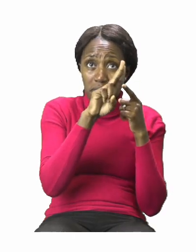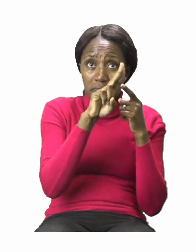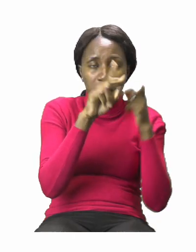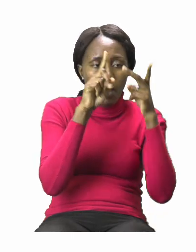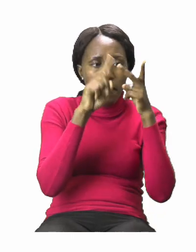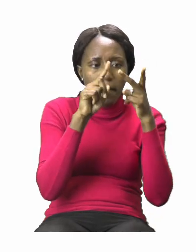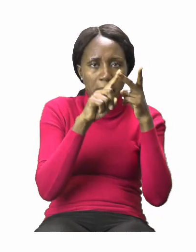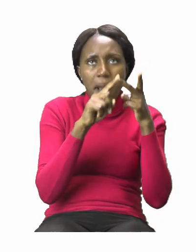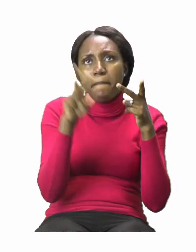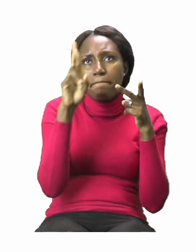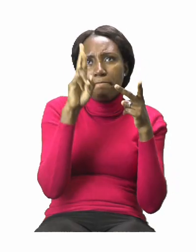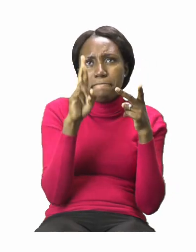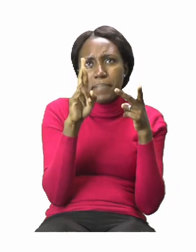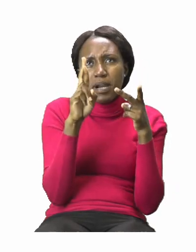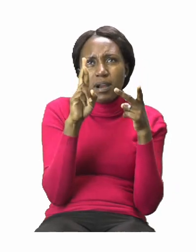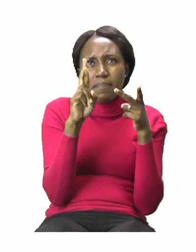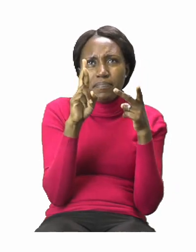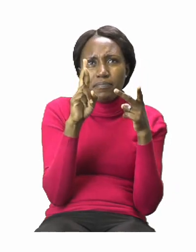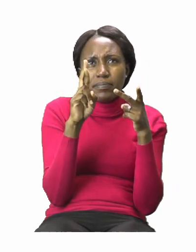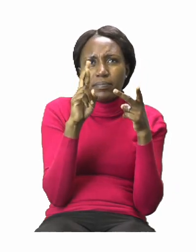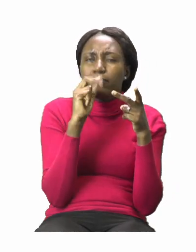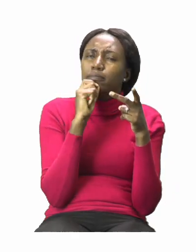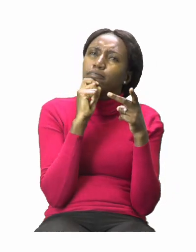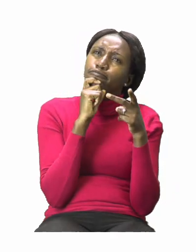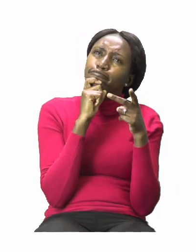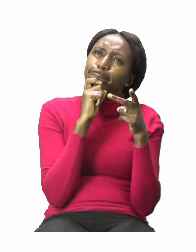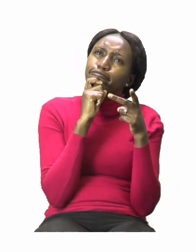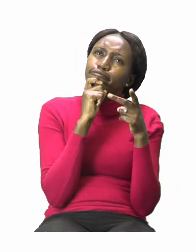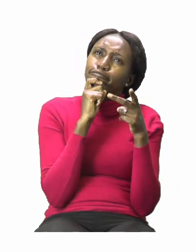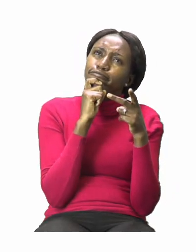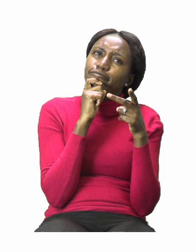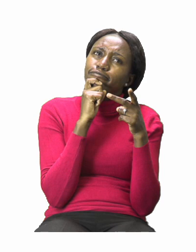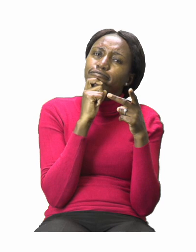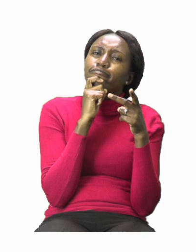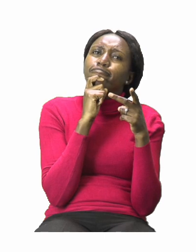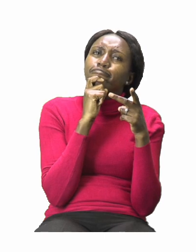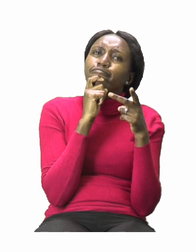Hans, and then we have Roger,